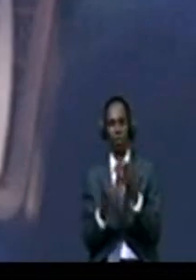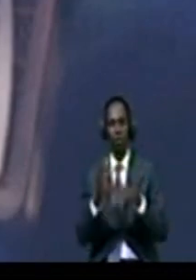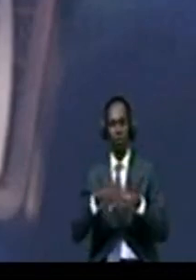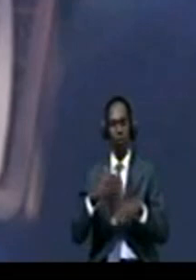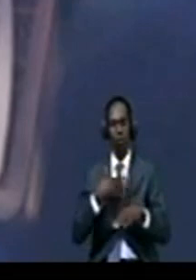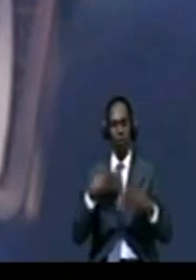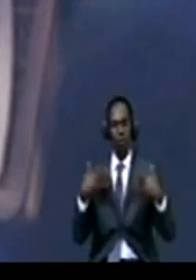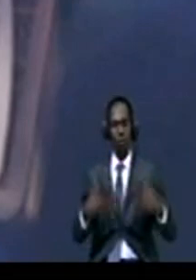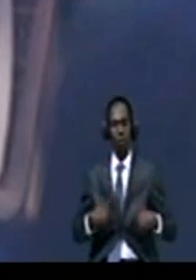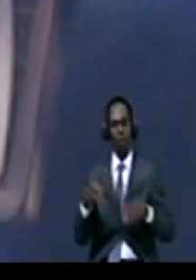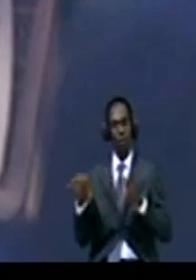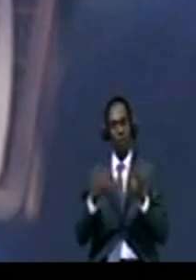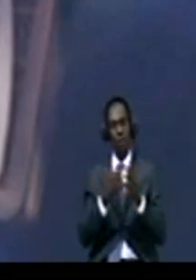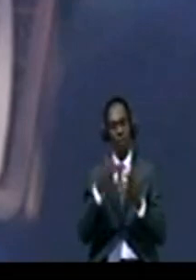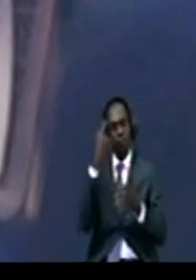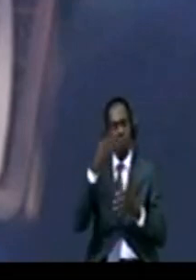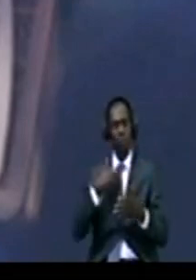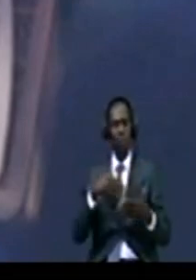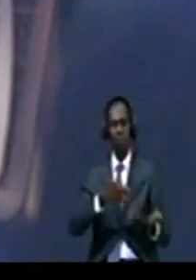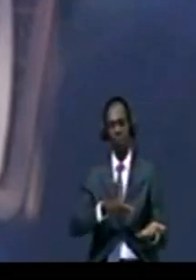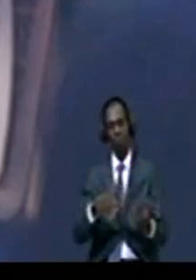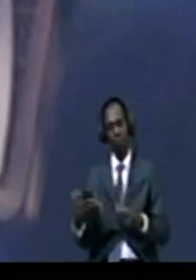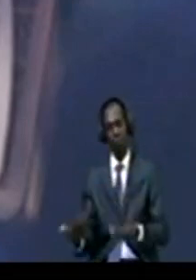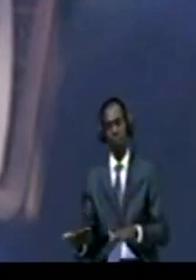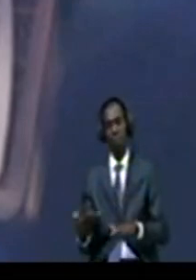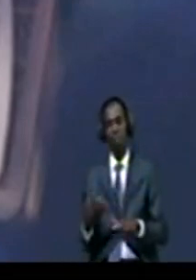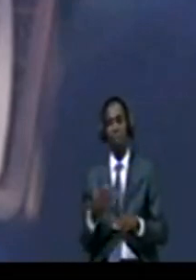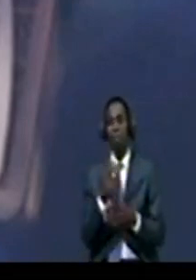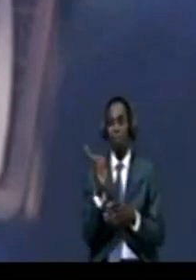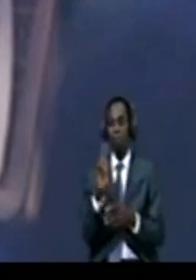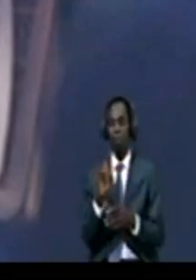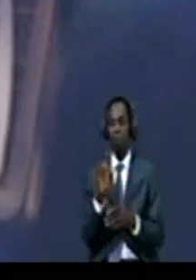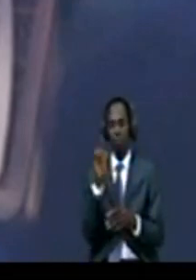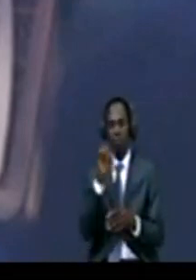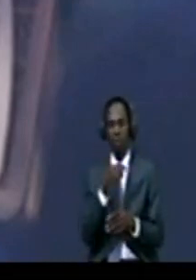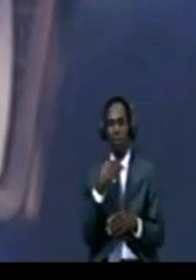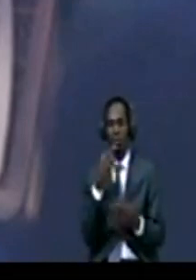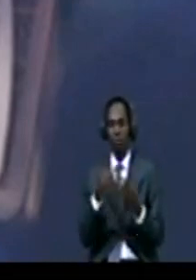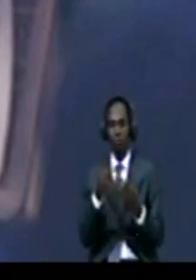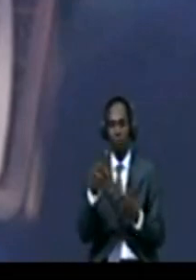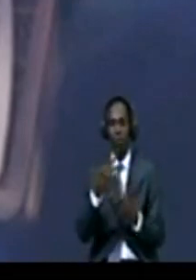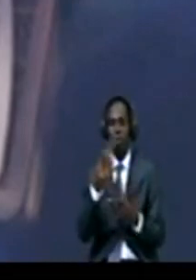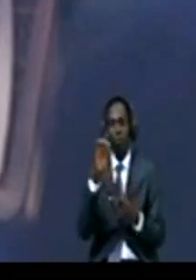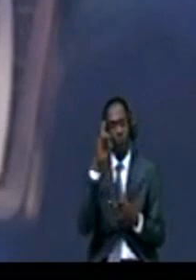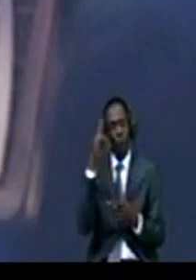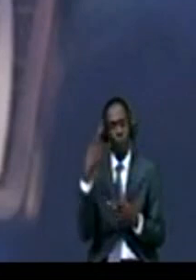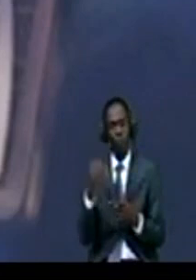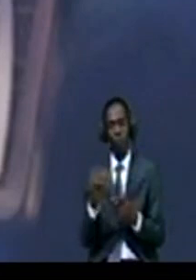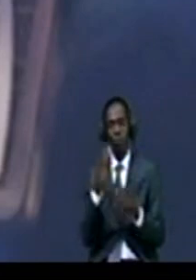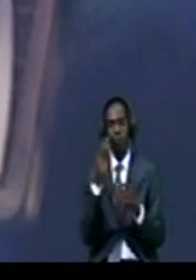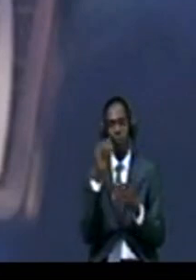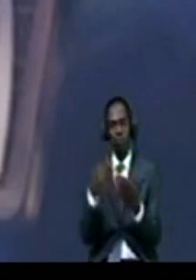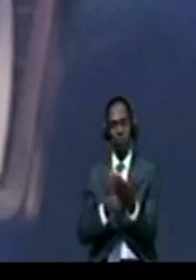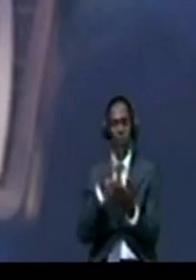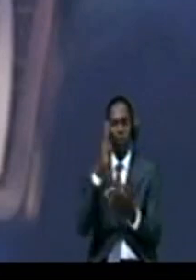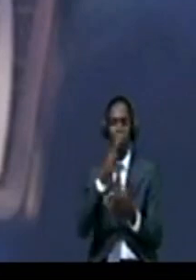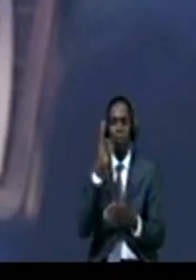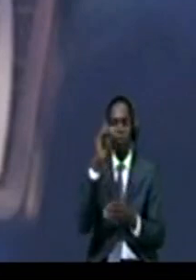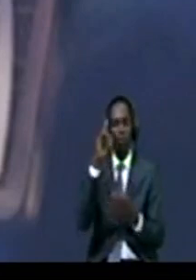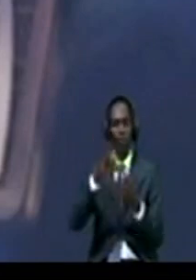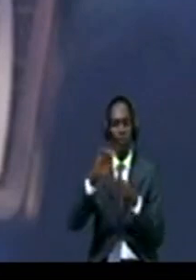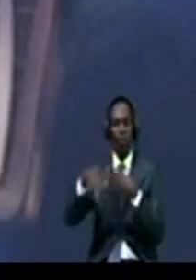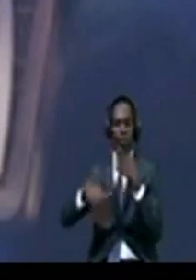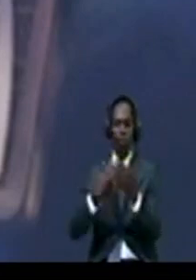burial. Verily I say unto you, wheresoever this gospel shall be preached in the whole world, there shall also